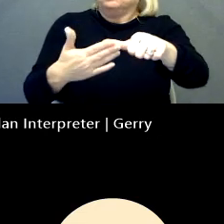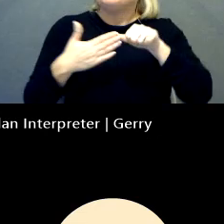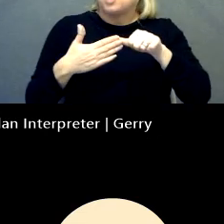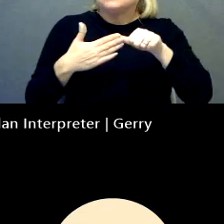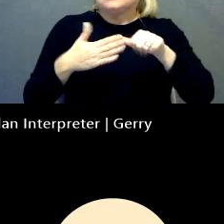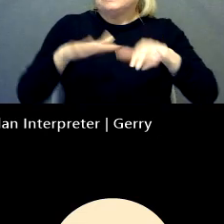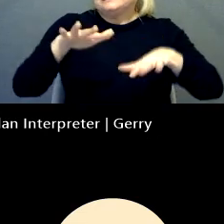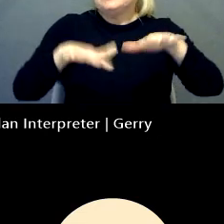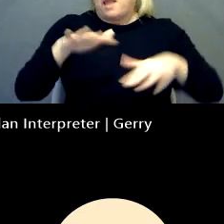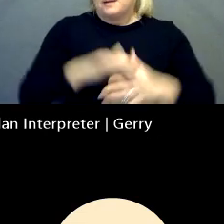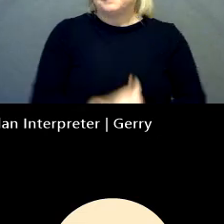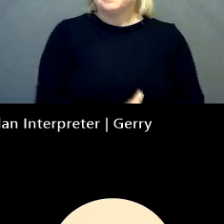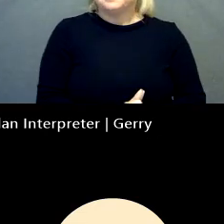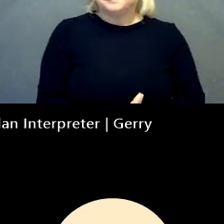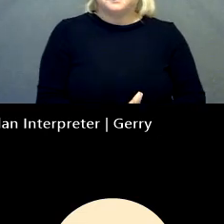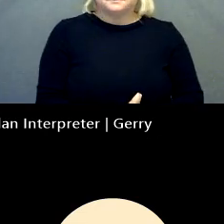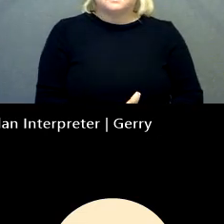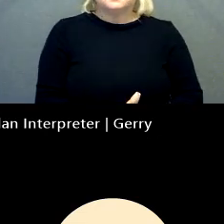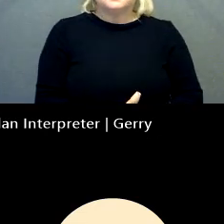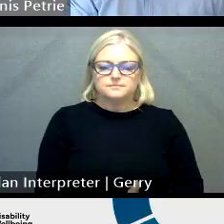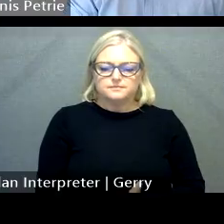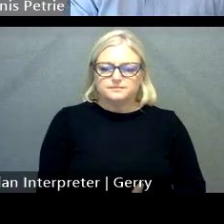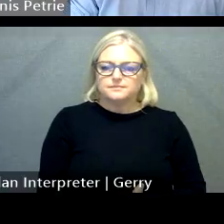conference. Thank you.